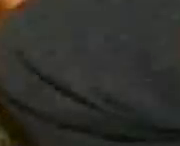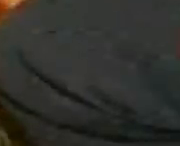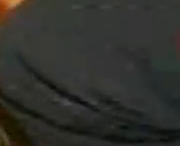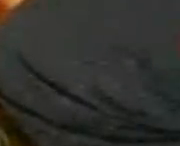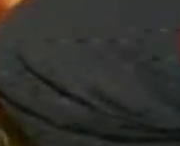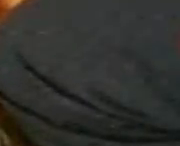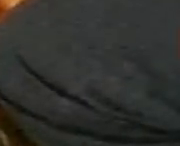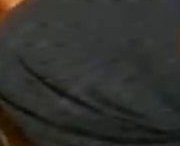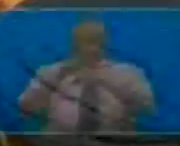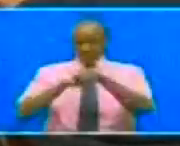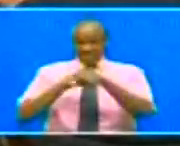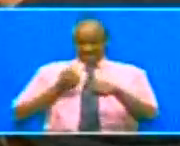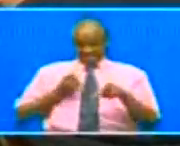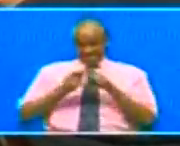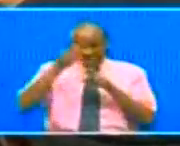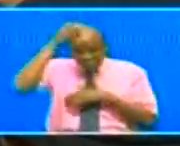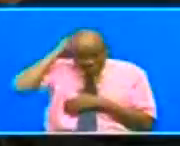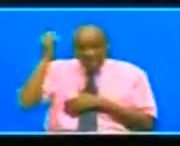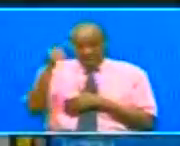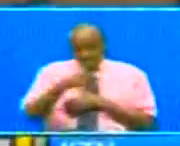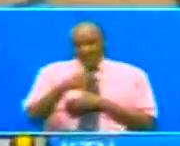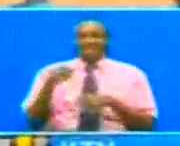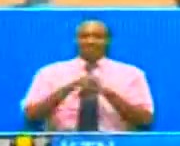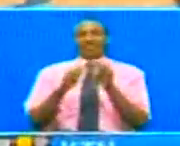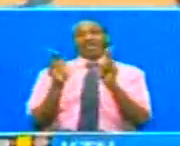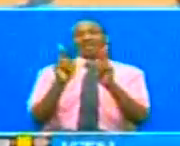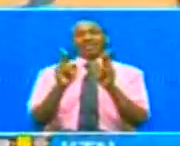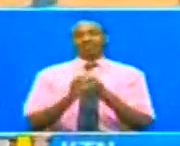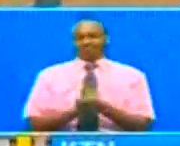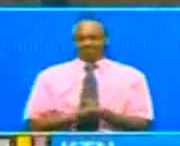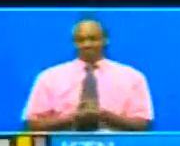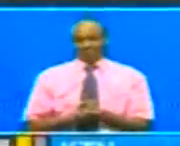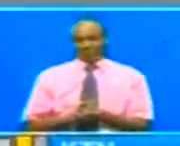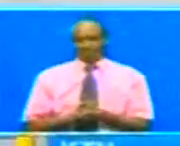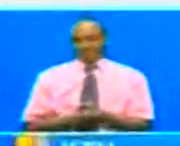By the time the sisters are coming, the school is already established.